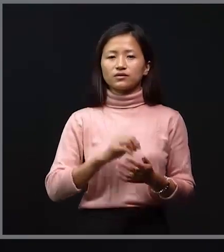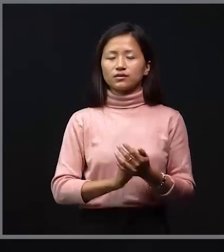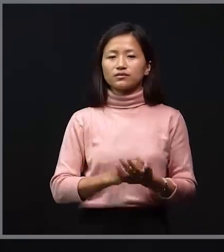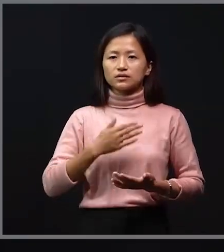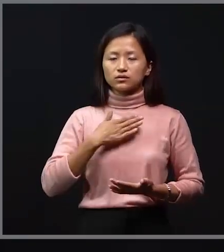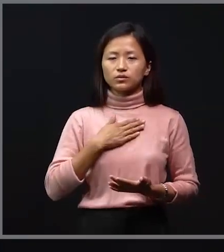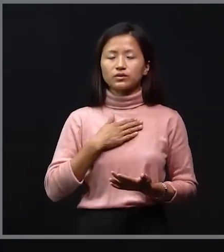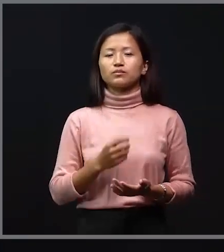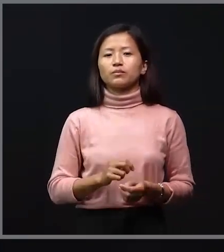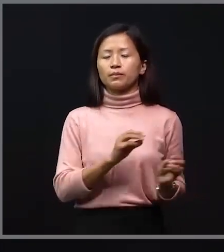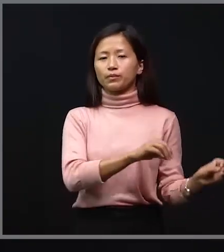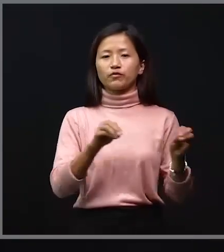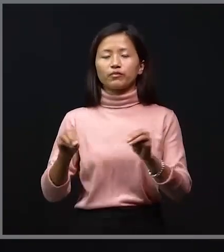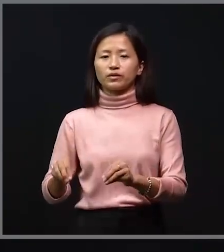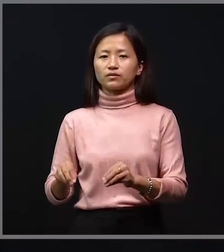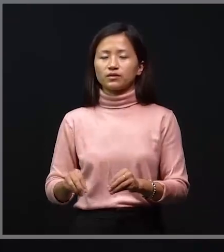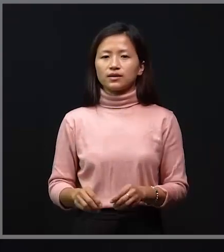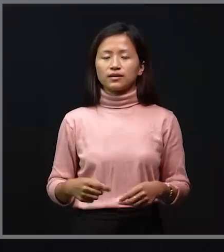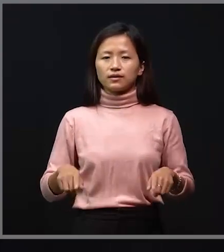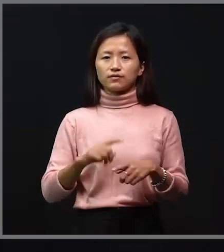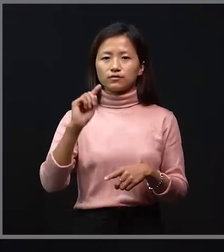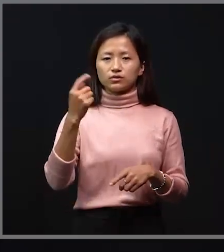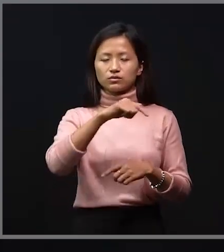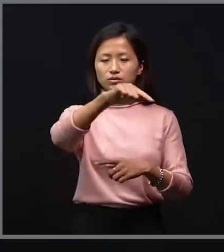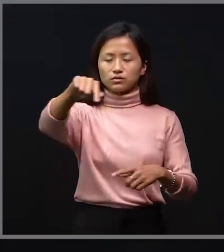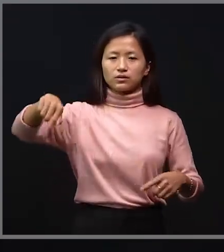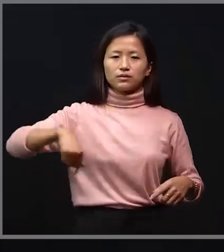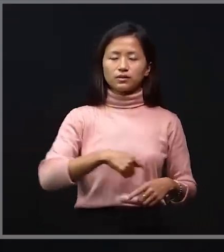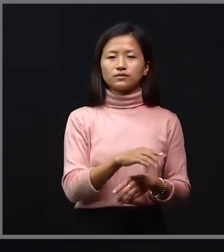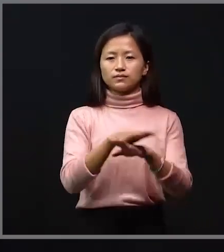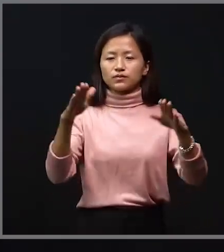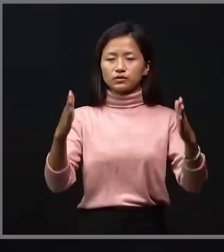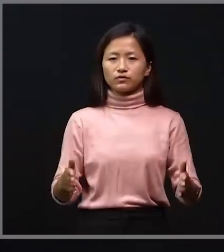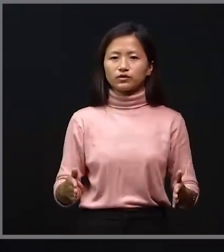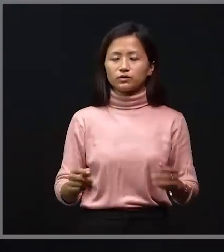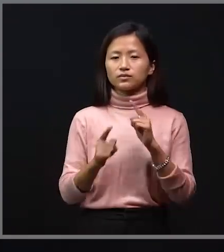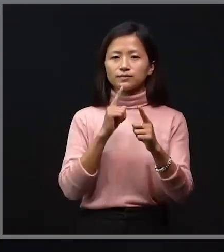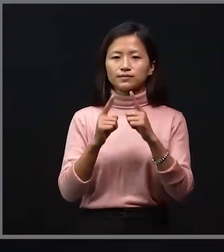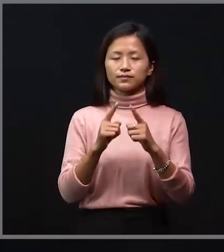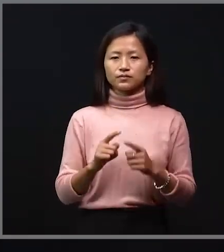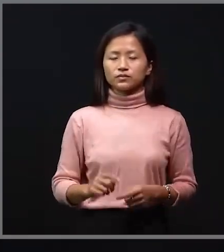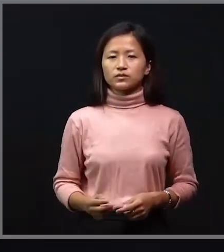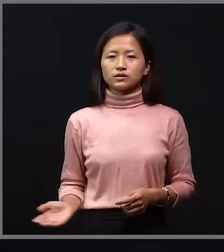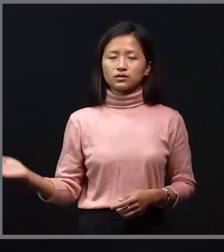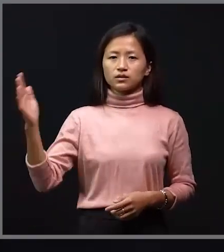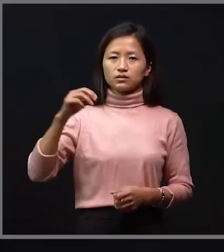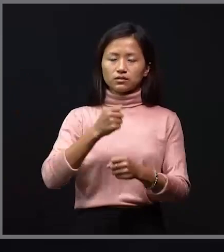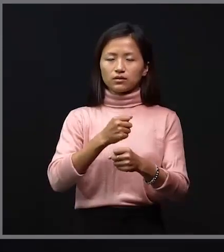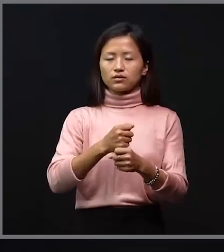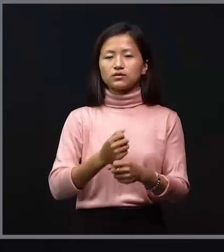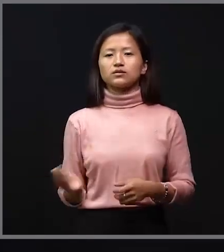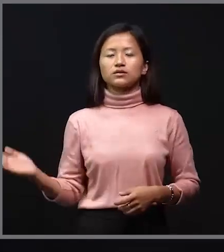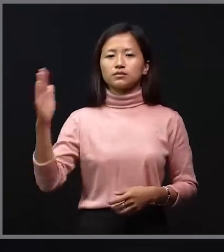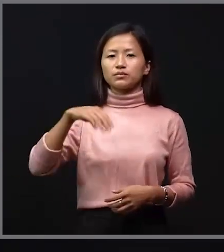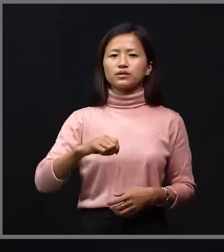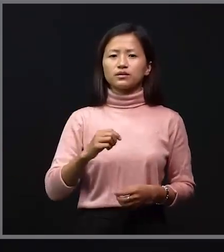and to attend the first round table conference. Okay, but in the conference, Gandhiji came back empty-handed